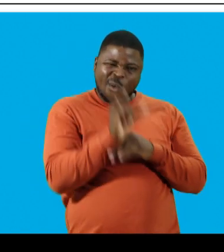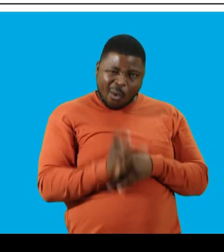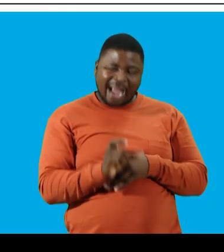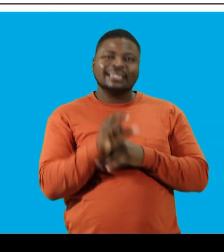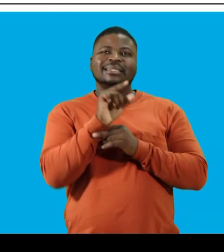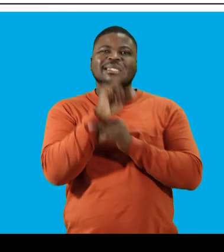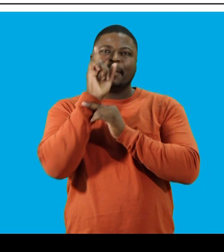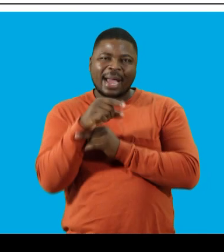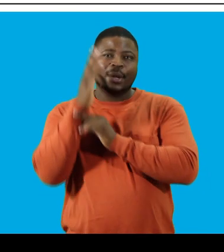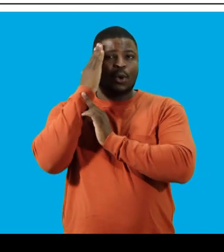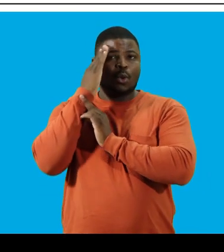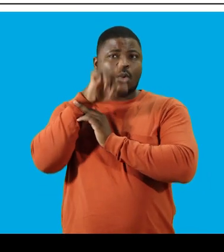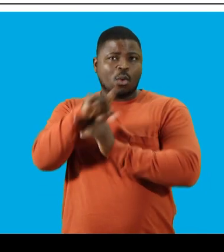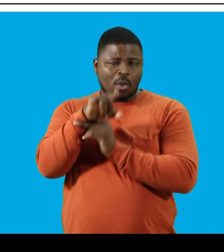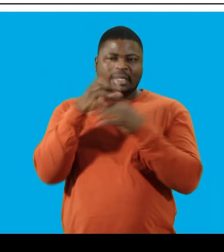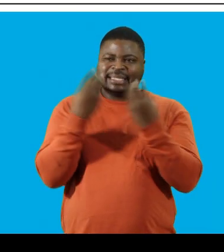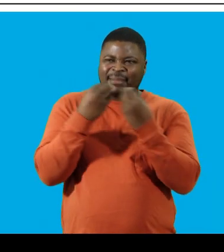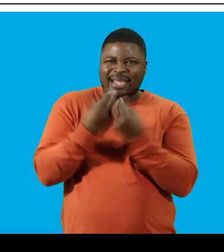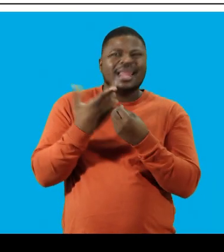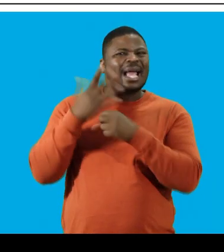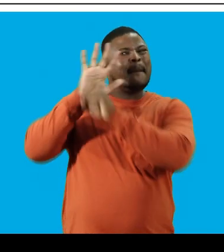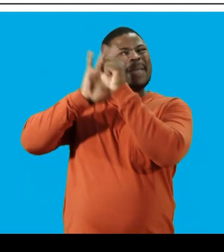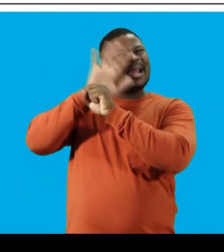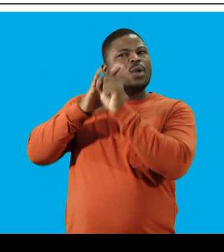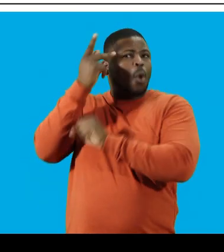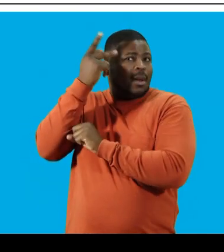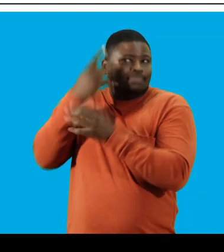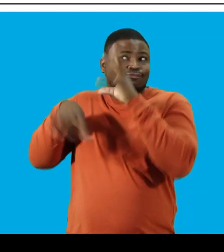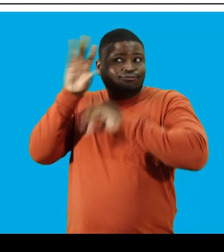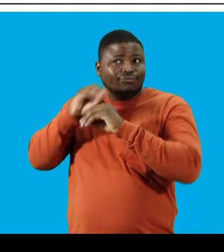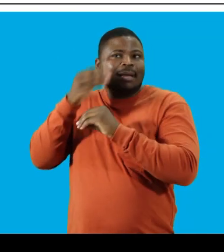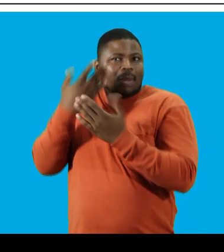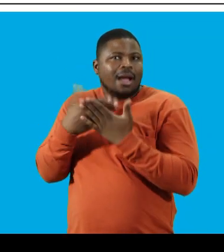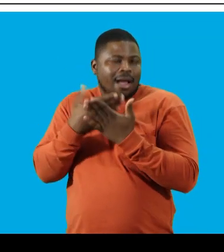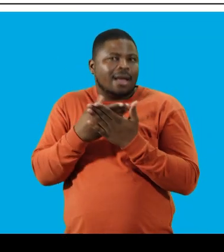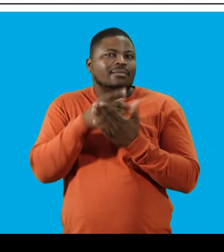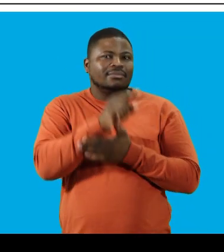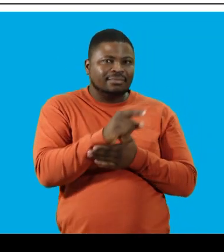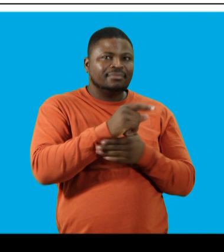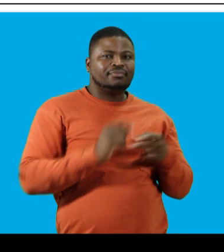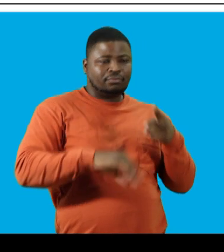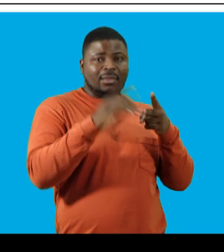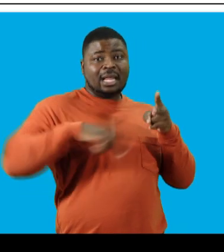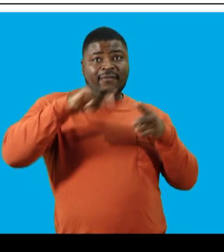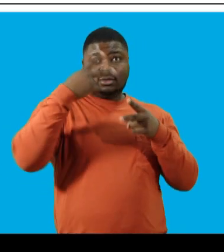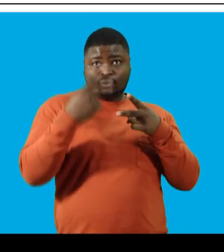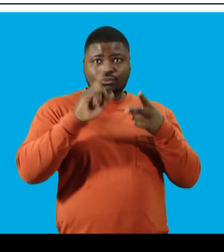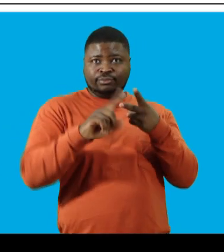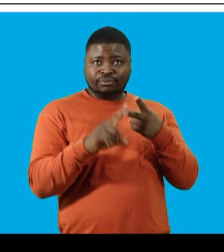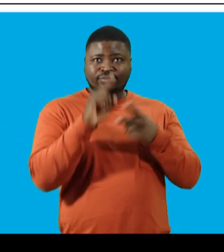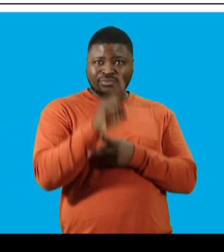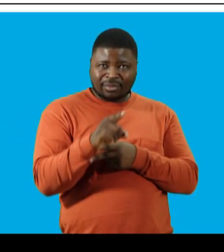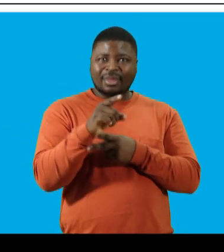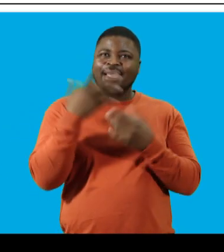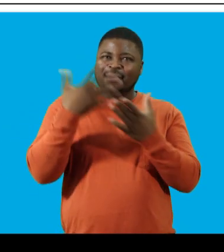and it's usually something that you can take from general knowledge. Then level 2 is where you apply routine